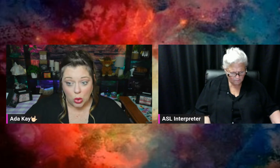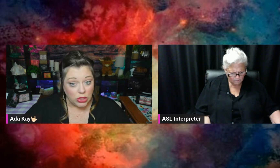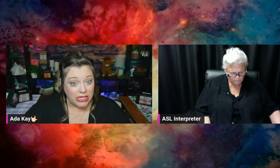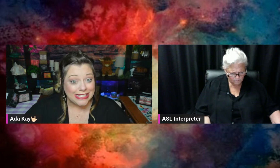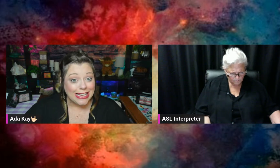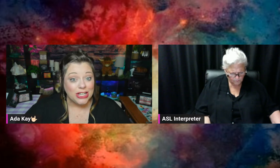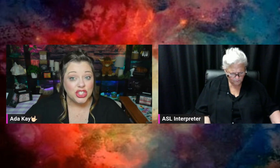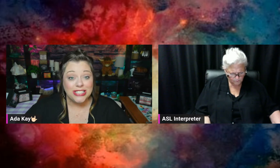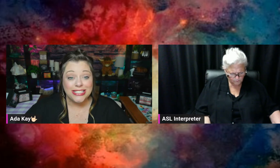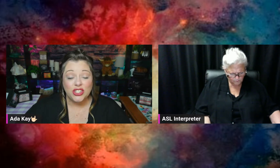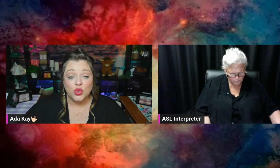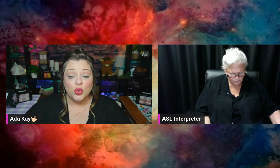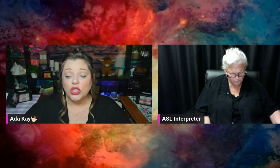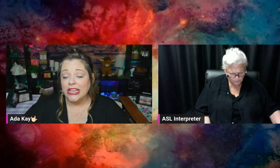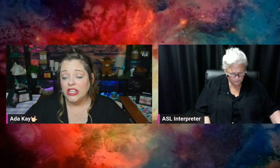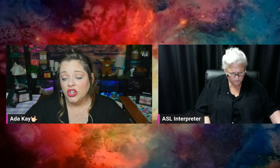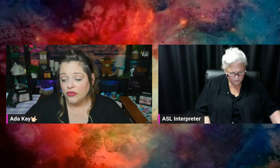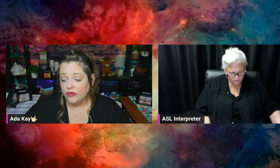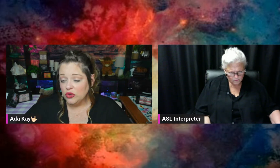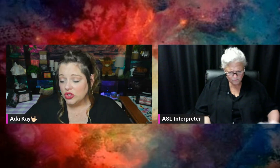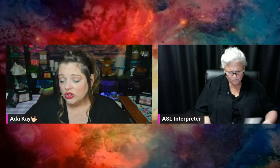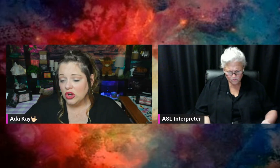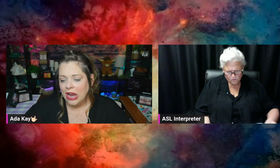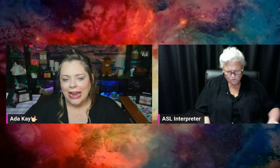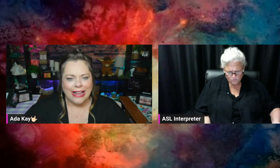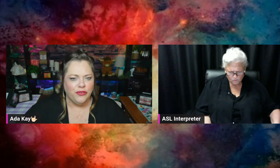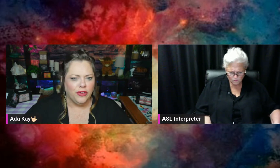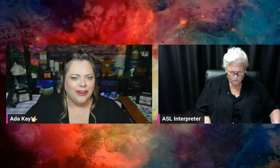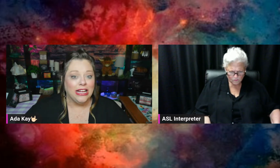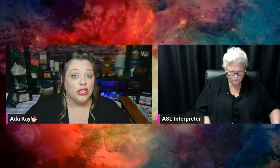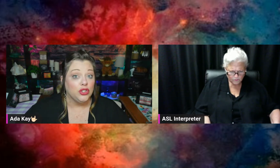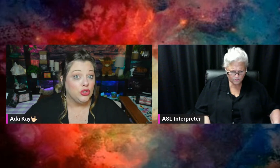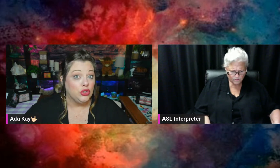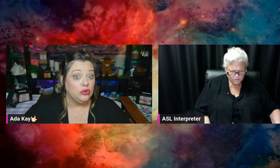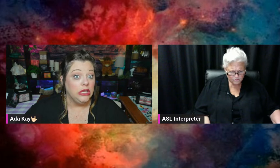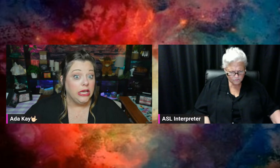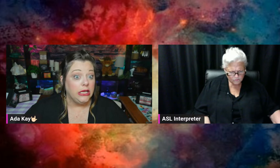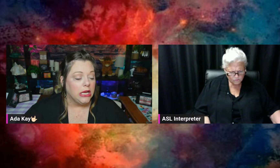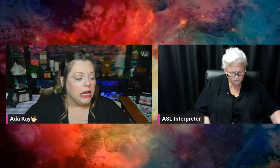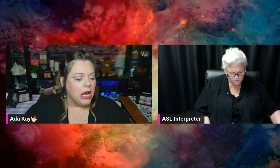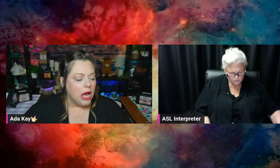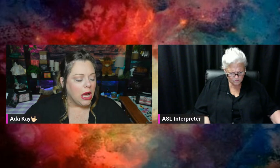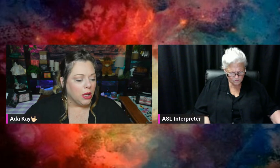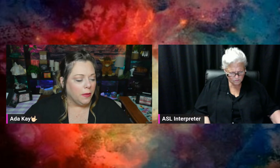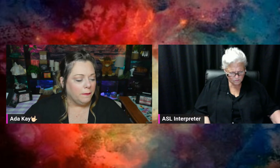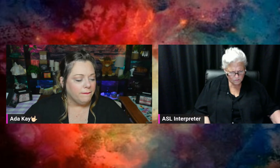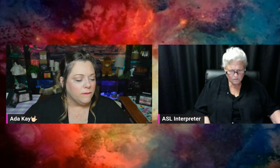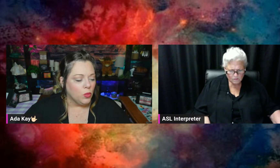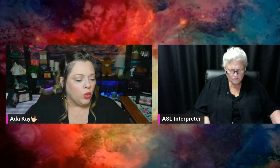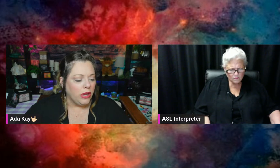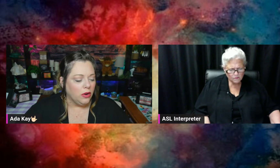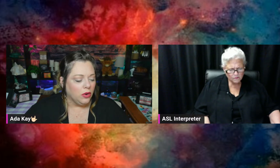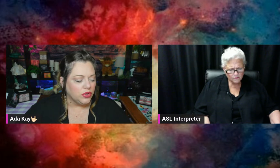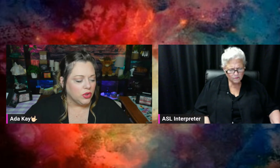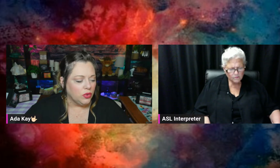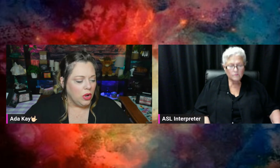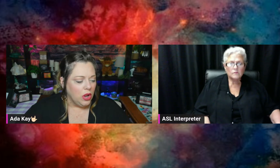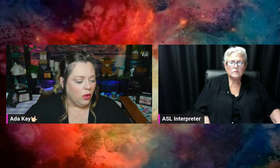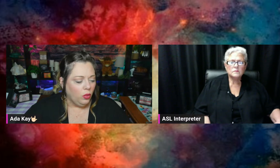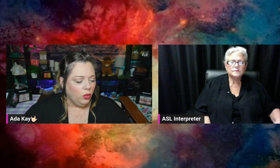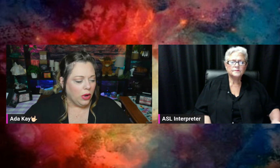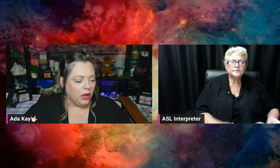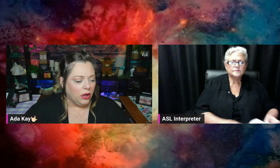members only section to Discord in the near future. Got to figure out how to do that. We